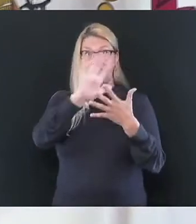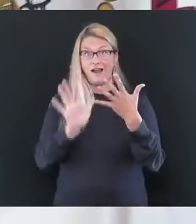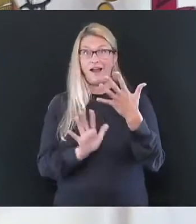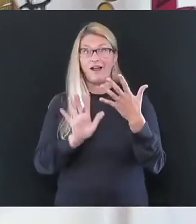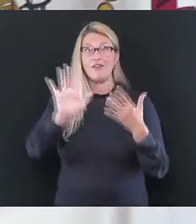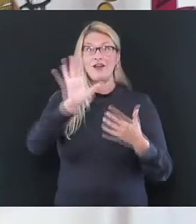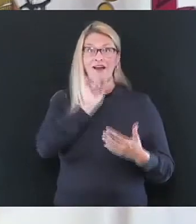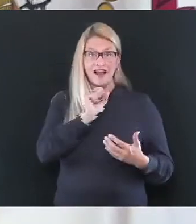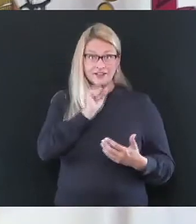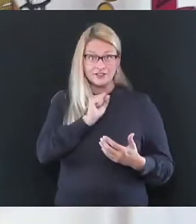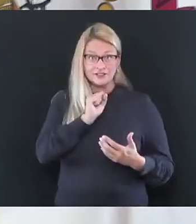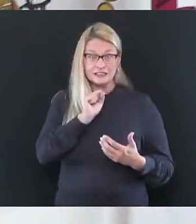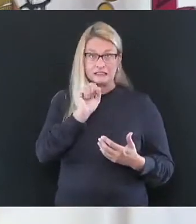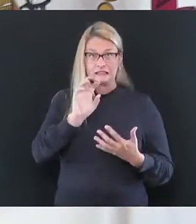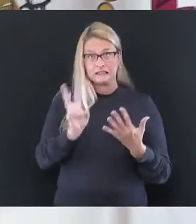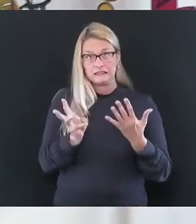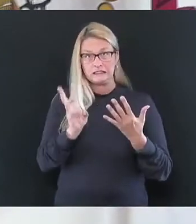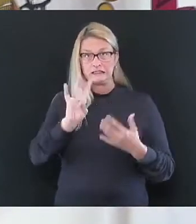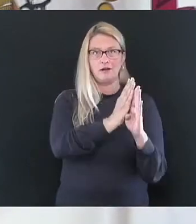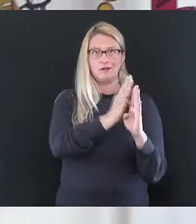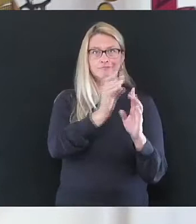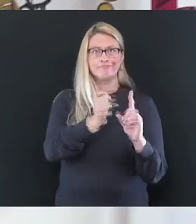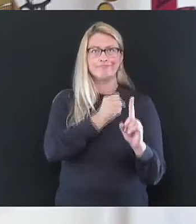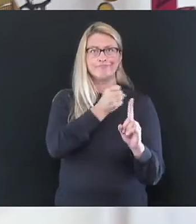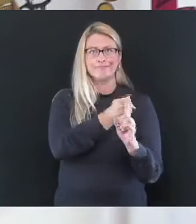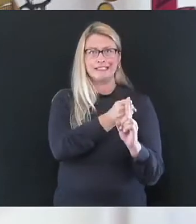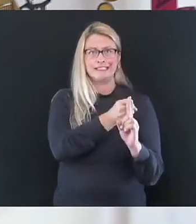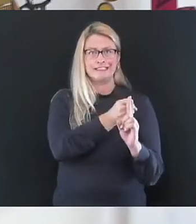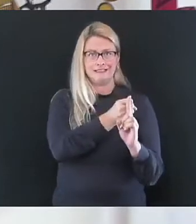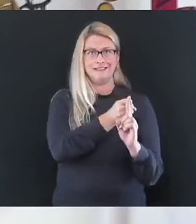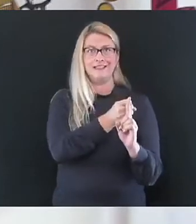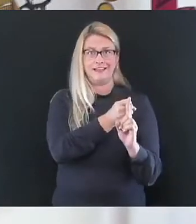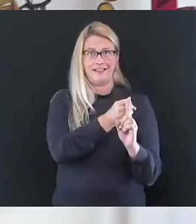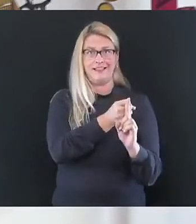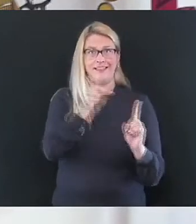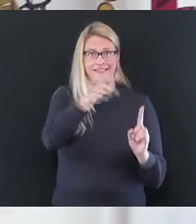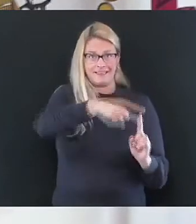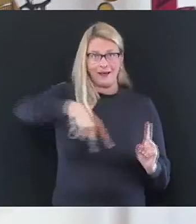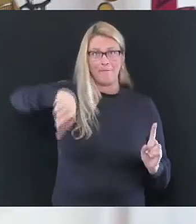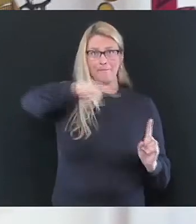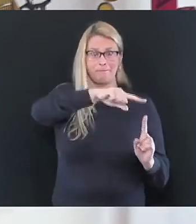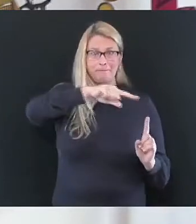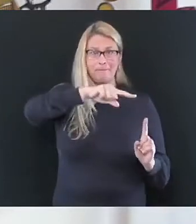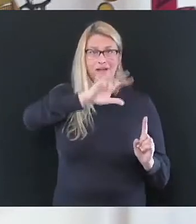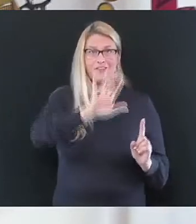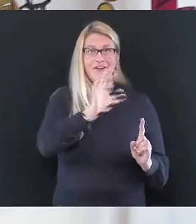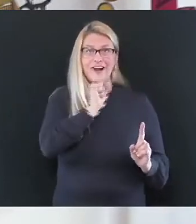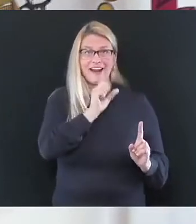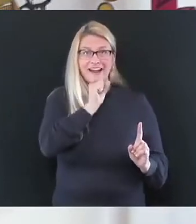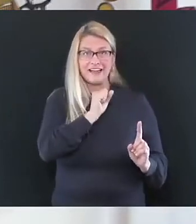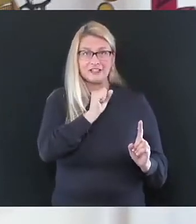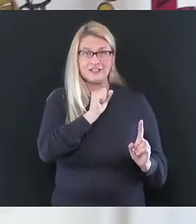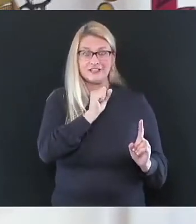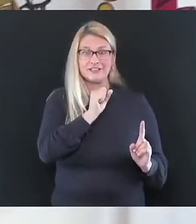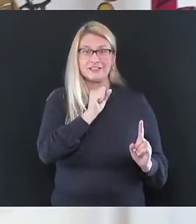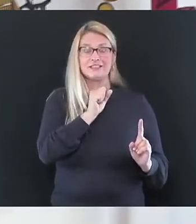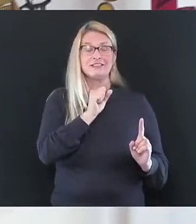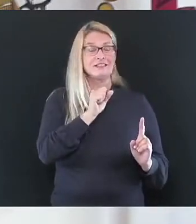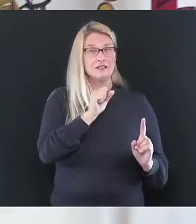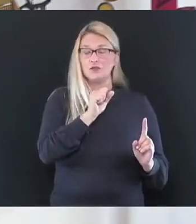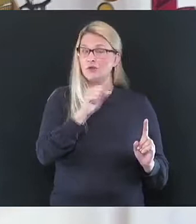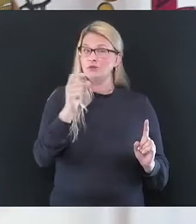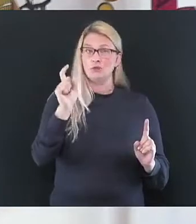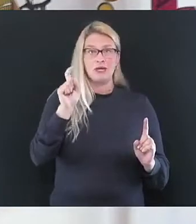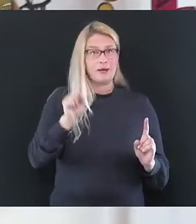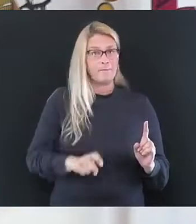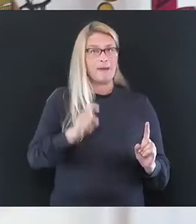67, I think of as a boost. And so from that, absolutely, we have got to